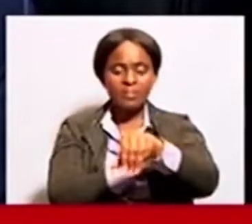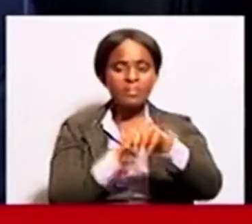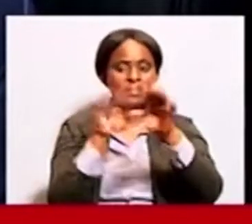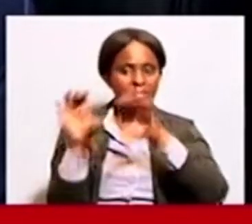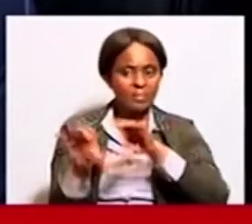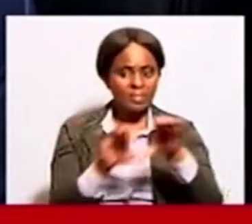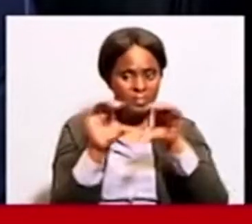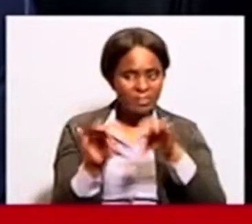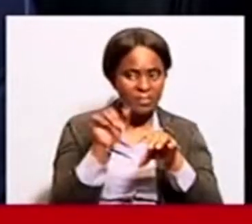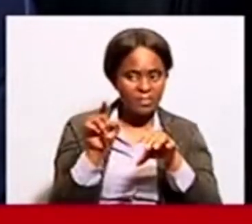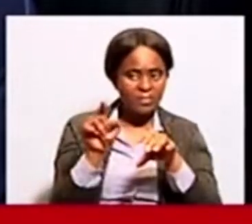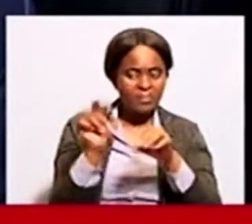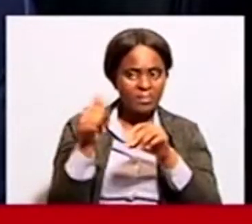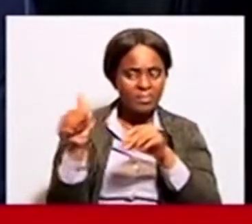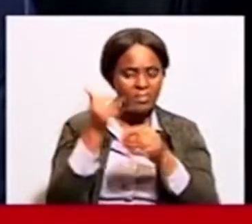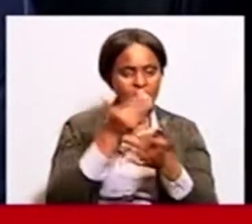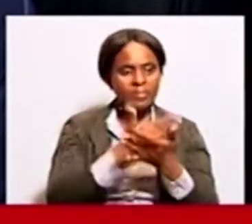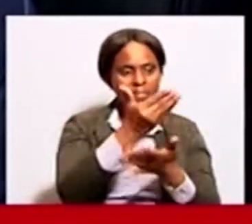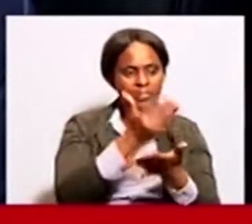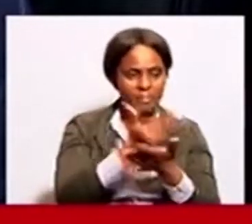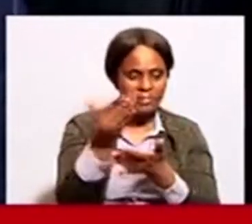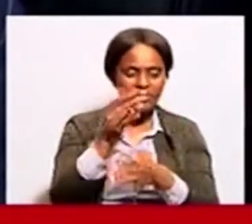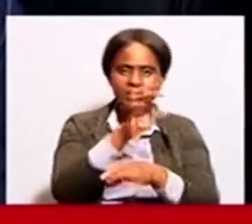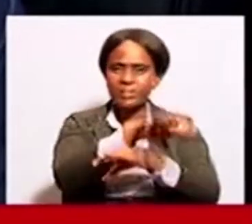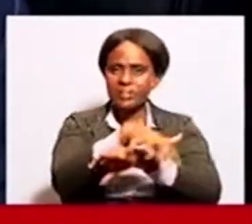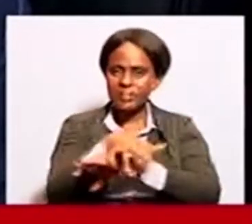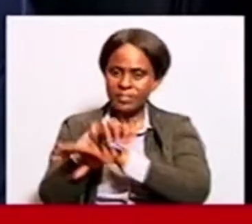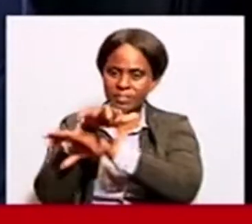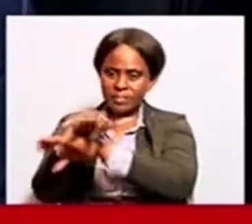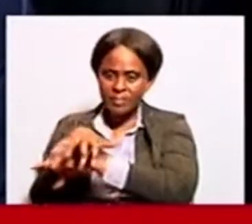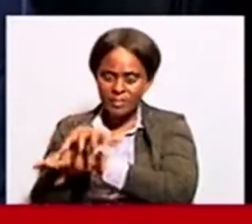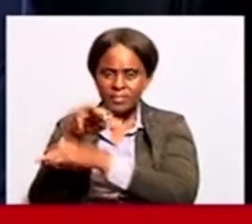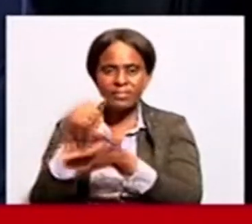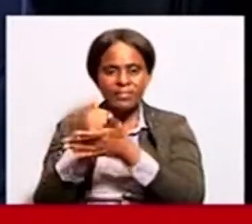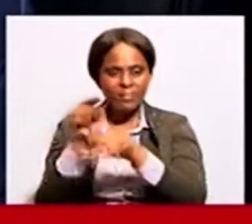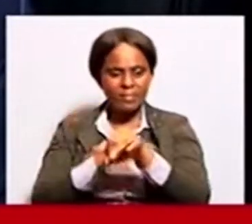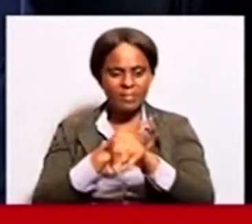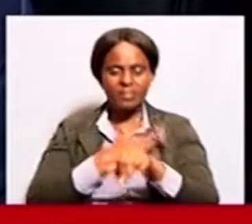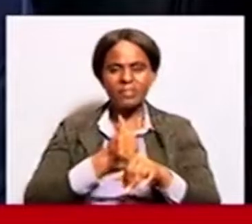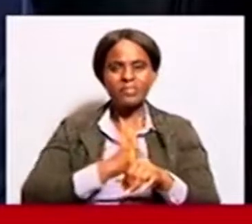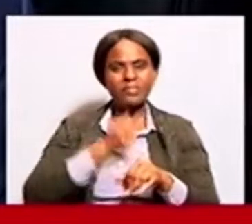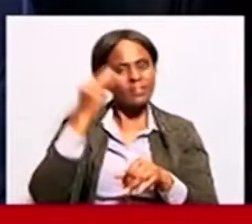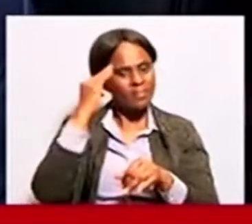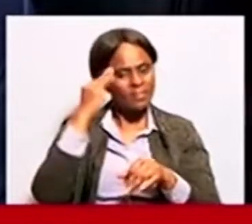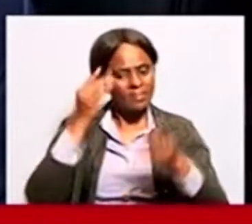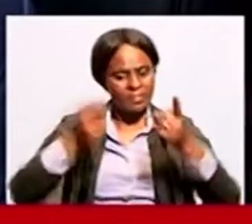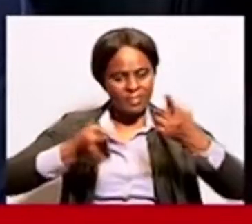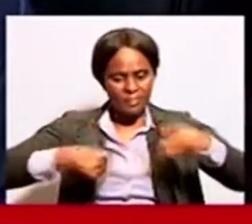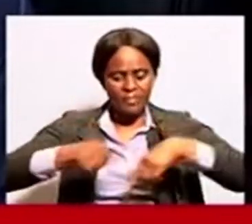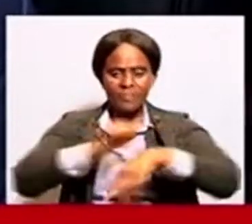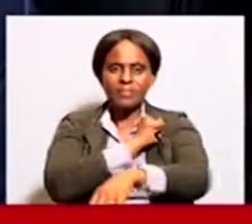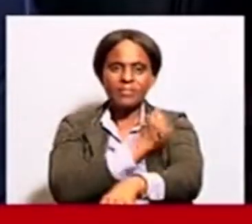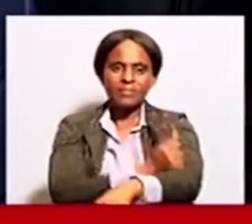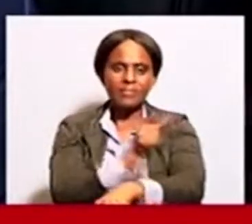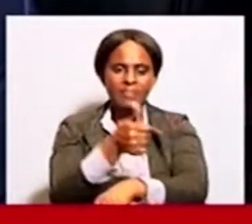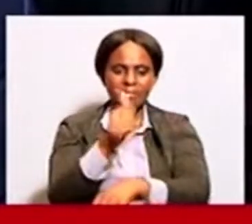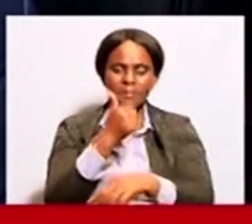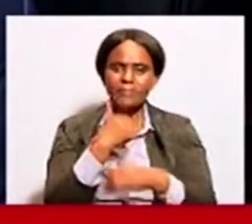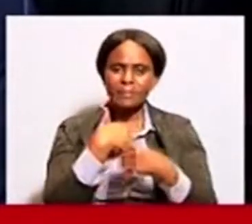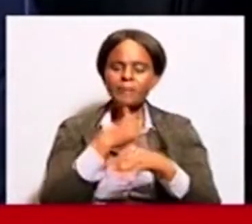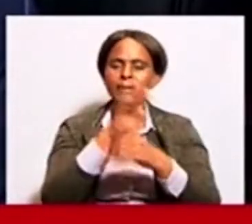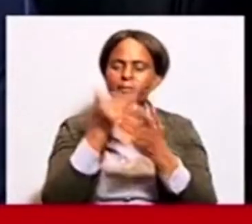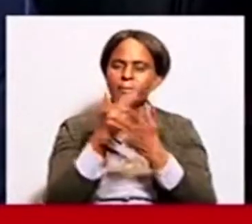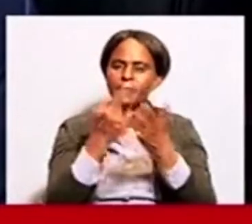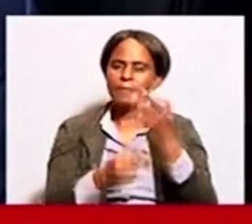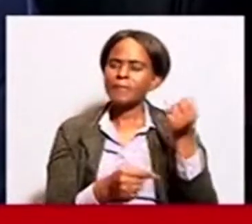take you to procure this grader? I know of certain local authorities, they've taken